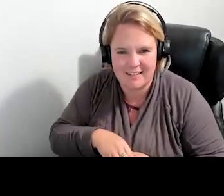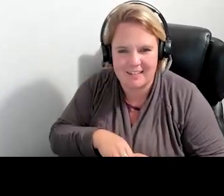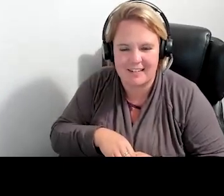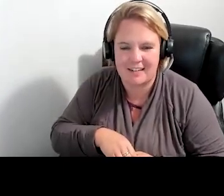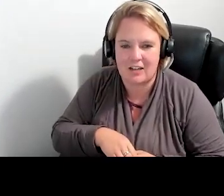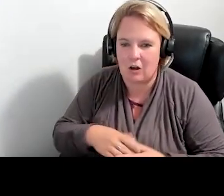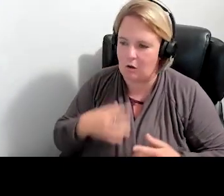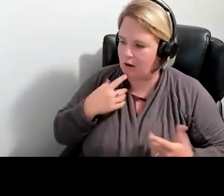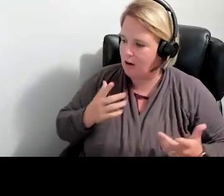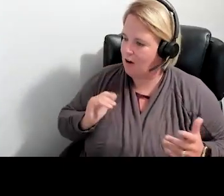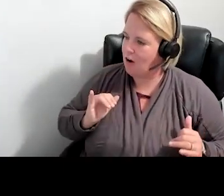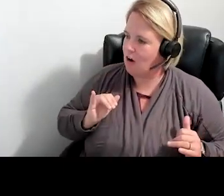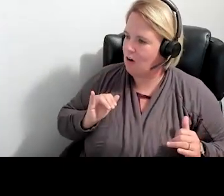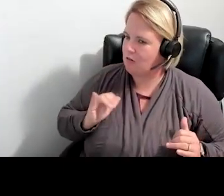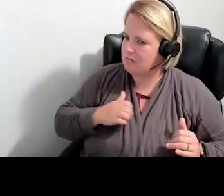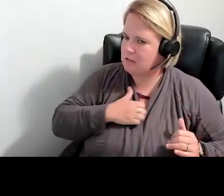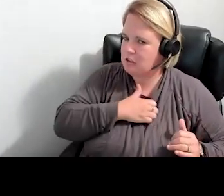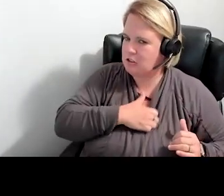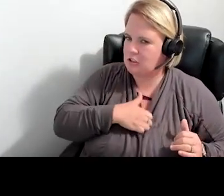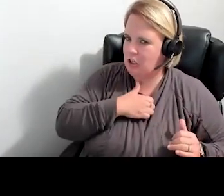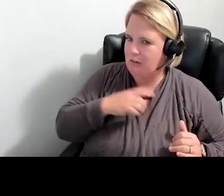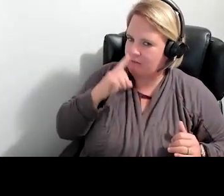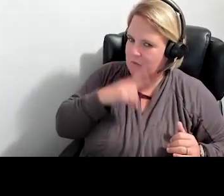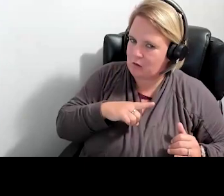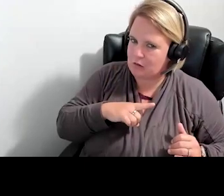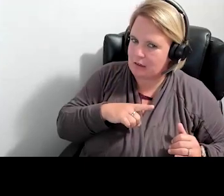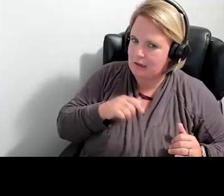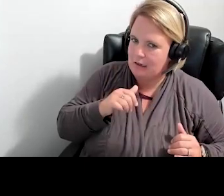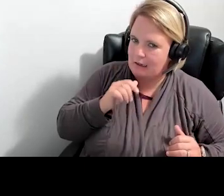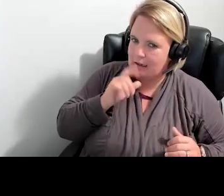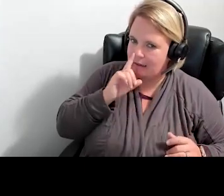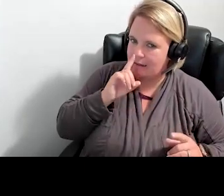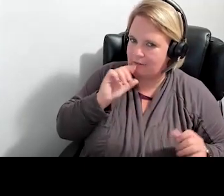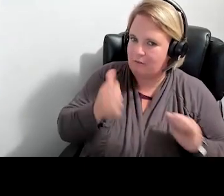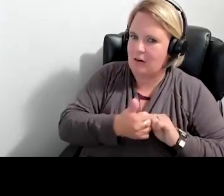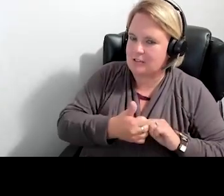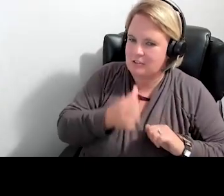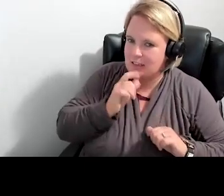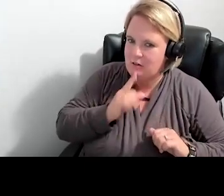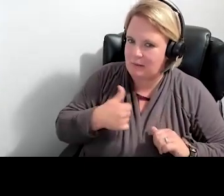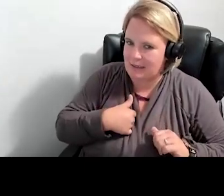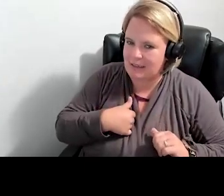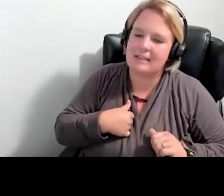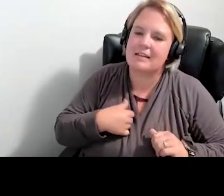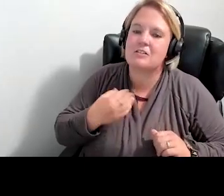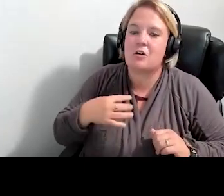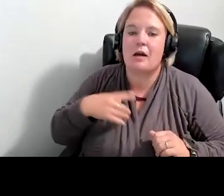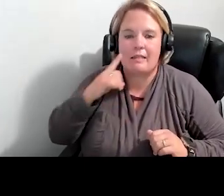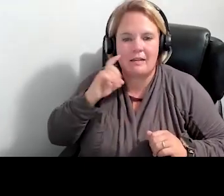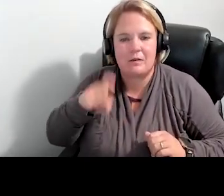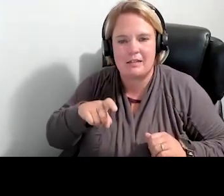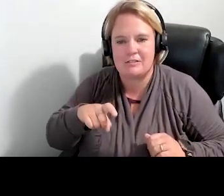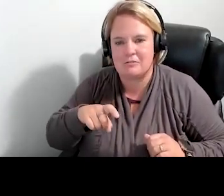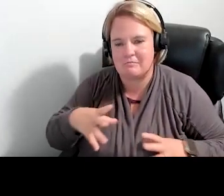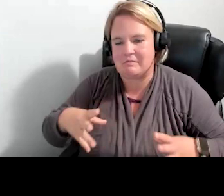what am I supposed to say? Sorry, fooled you. I'm an imposter. So, I think we have to get over that. And